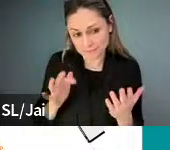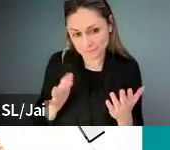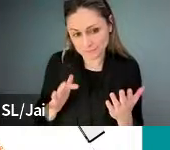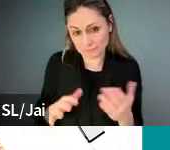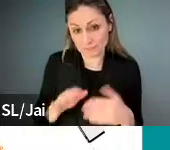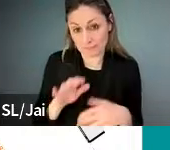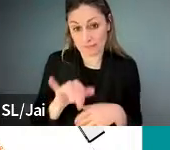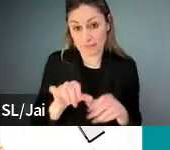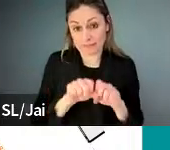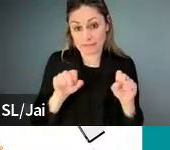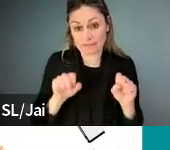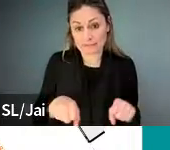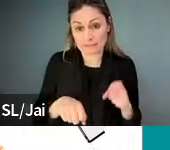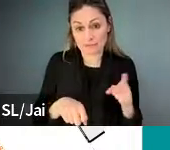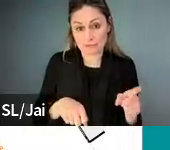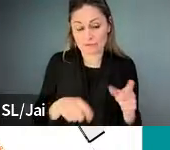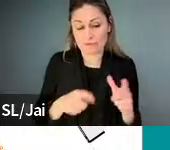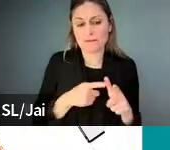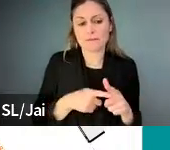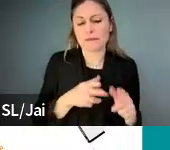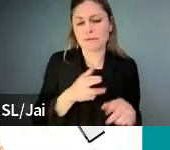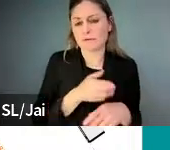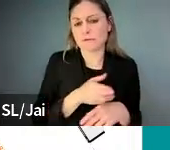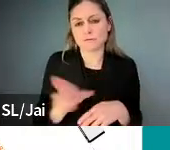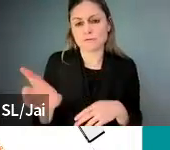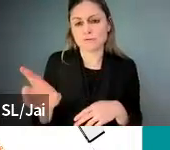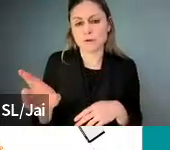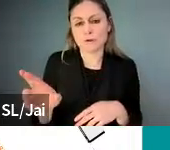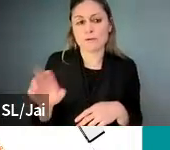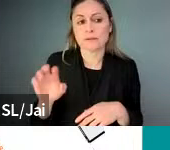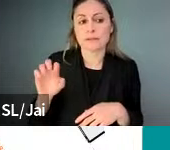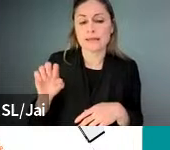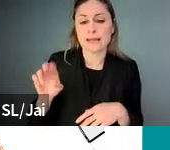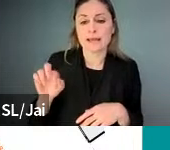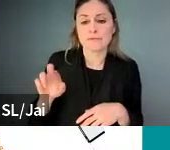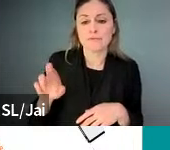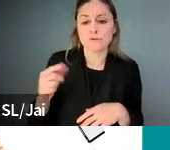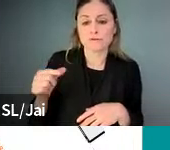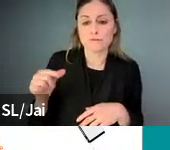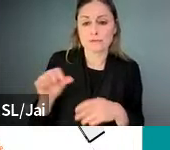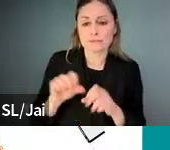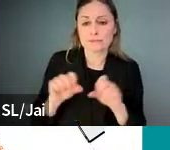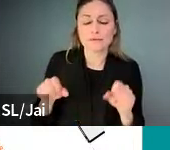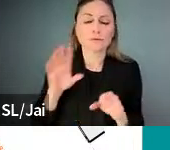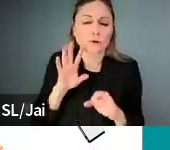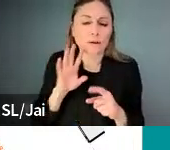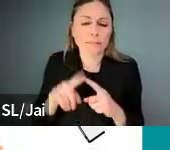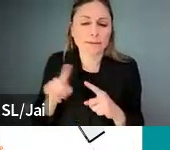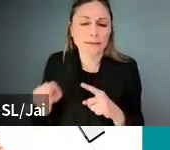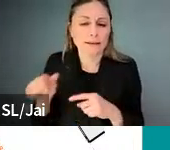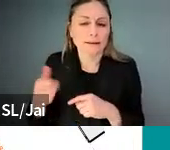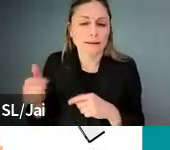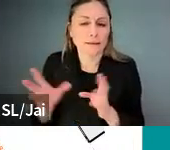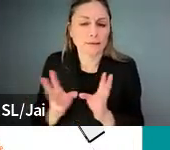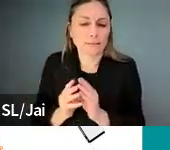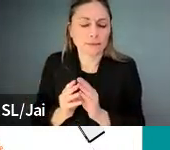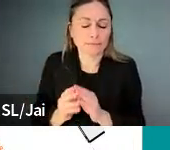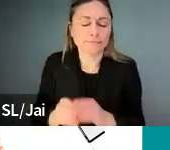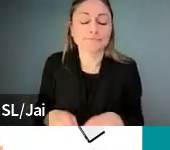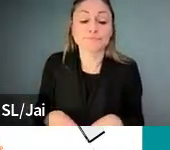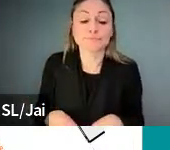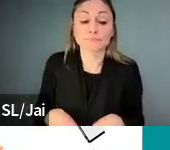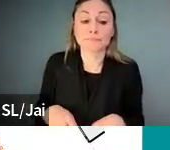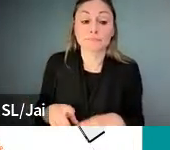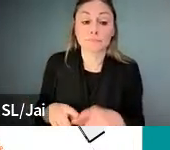station here, and then it goes off to the right and to the Evergreen station, which we'll talk about in another meeting. So to the